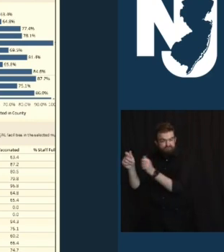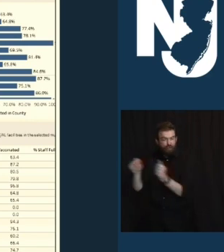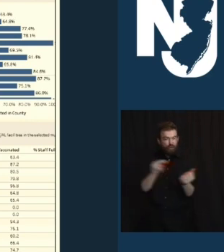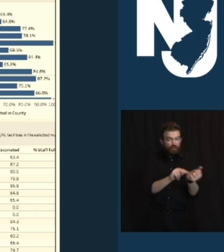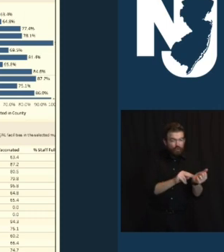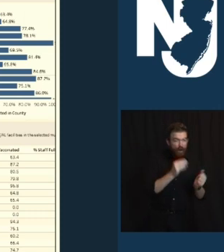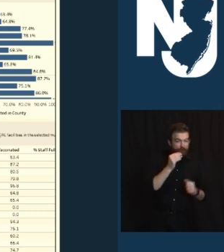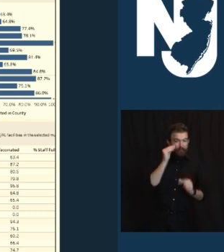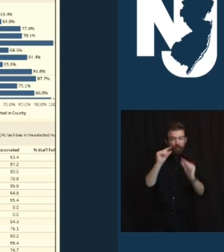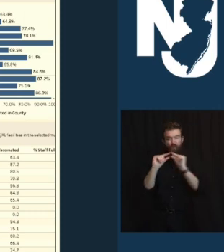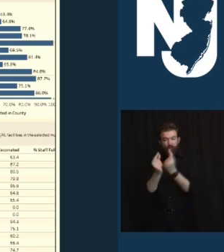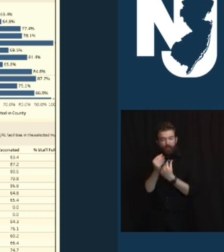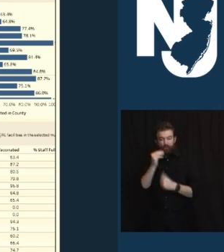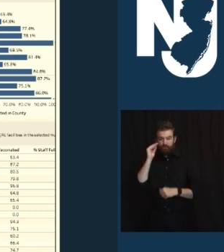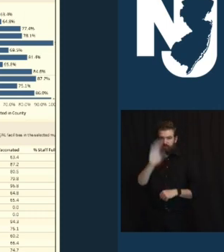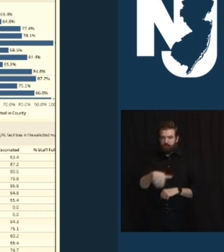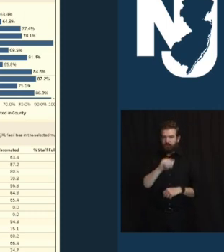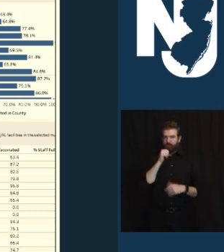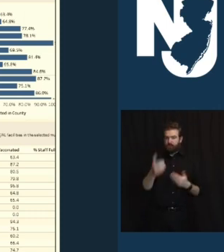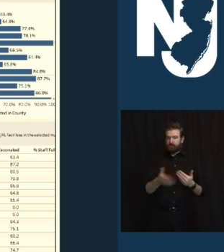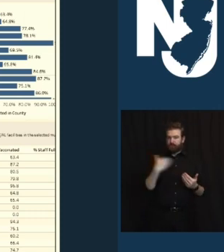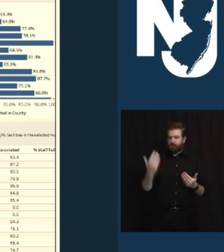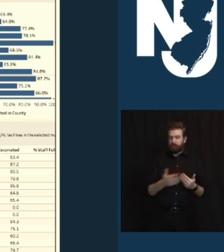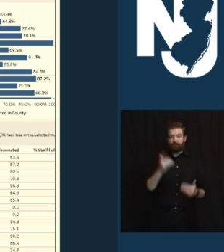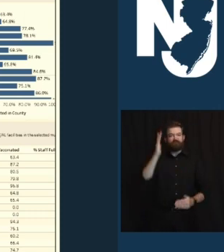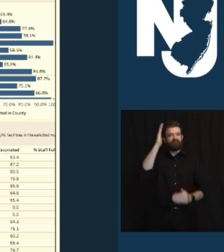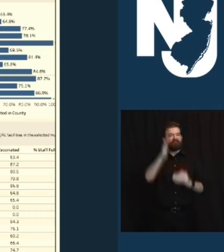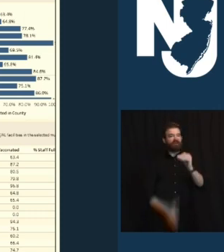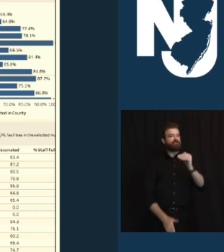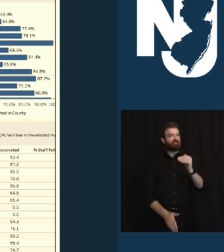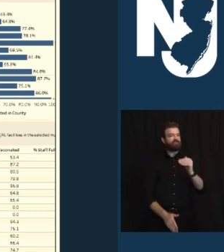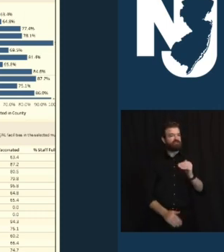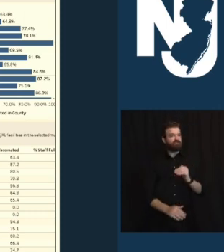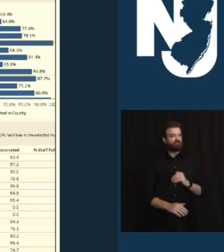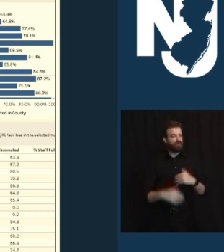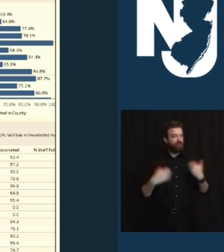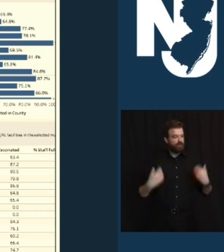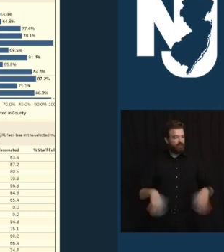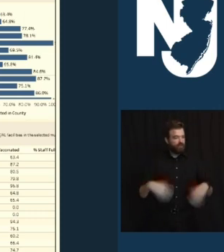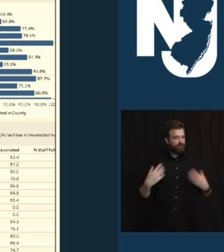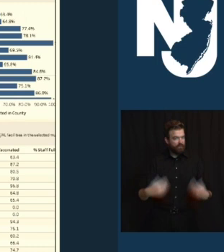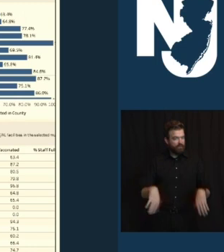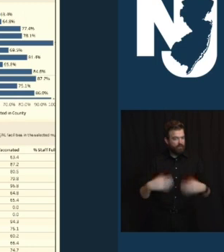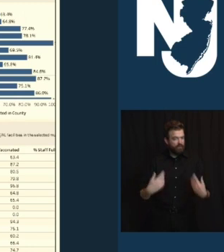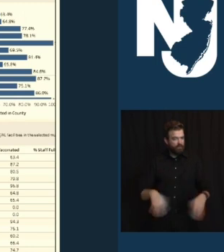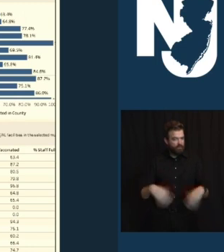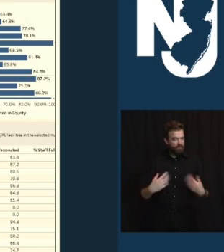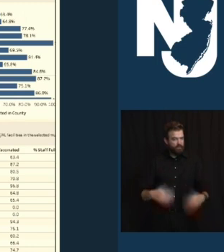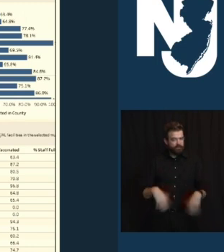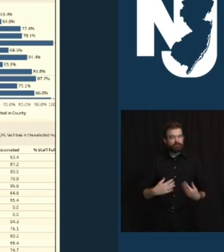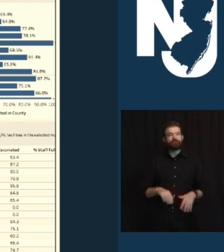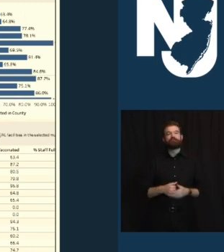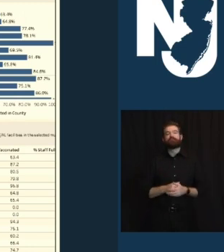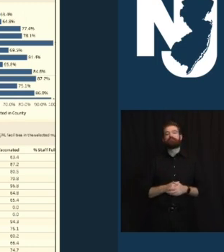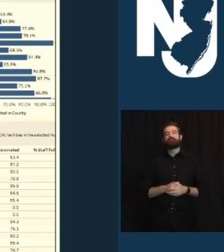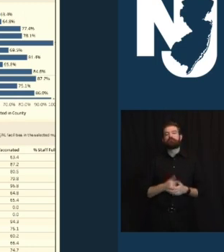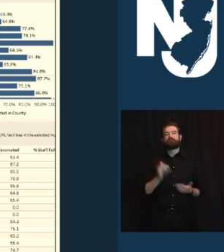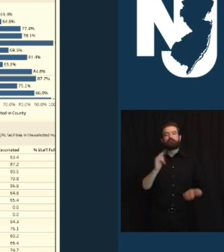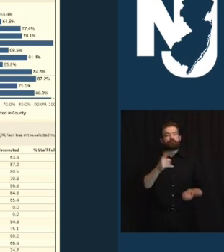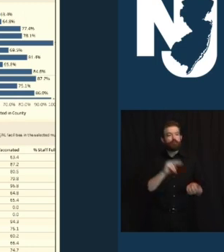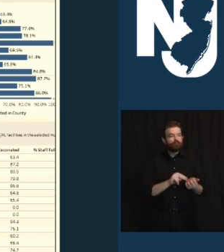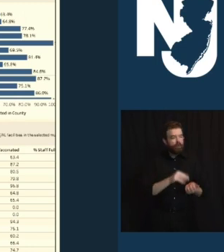many facilities as possible participated in this program, including nursing homes, clearly, veterans homes, assisted